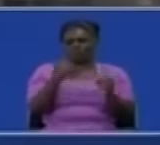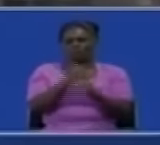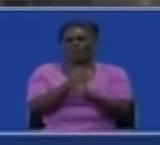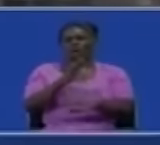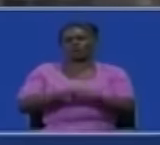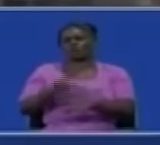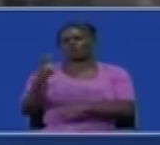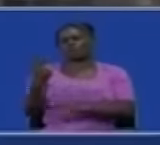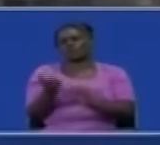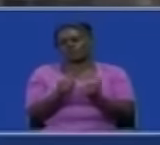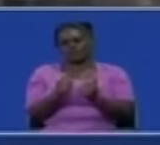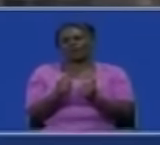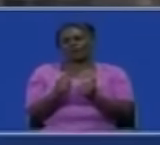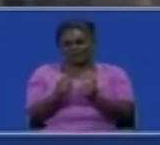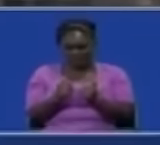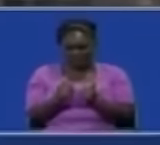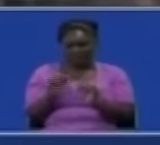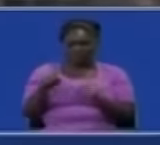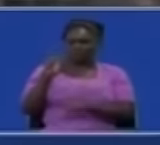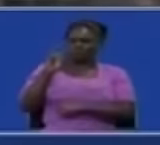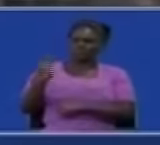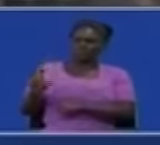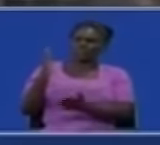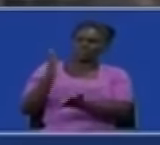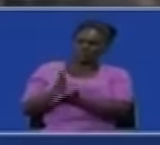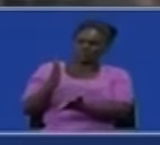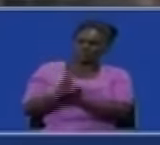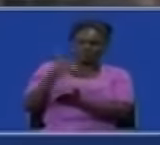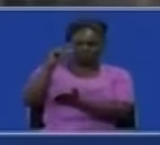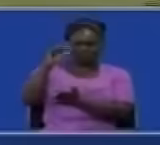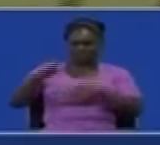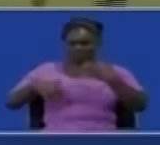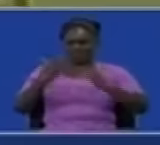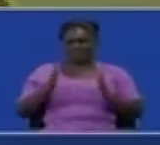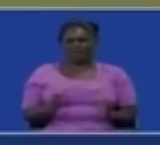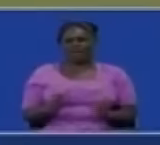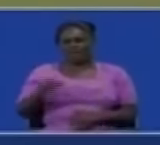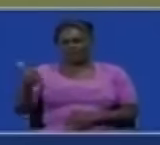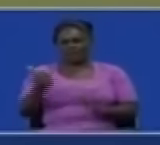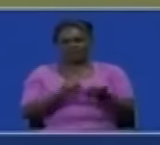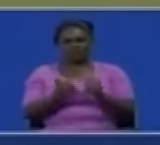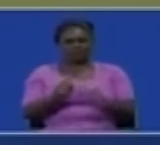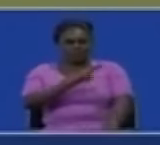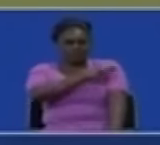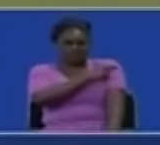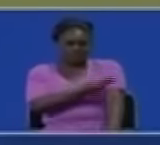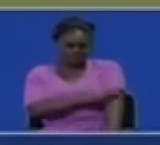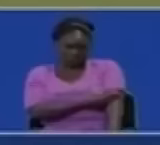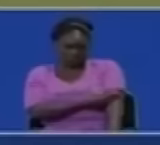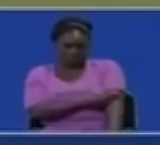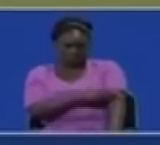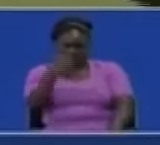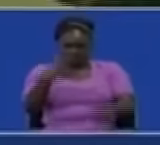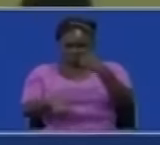see game two, that's when now you can start seeing the true pictures of a true champion. In the other match of the day, Nigeria's heartland emerged